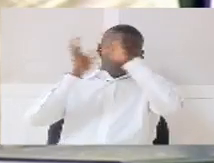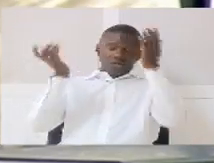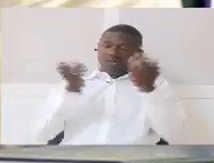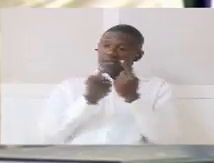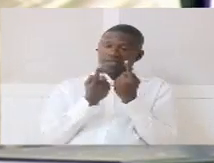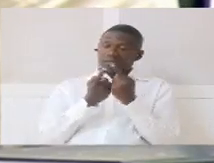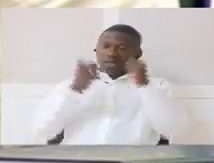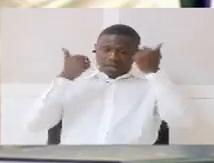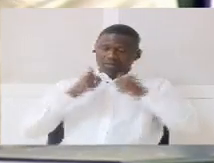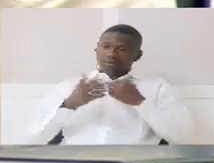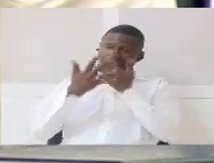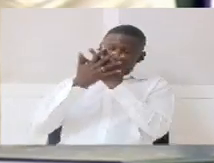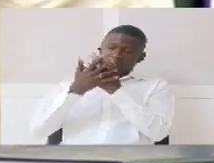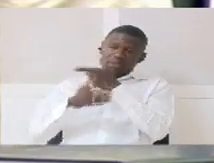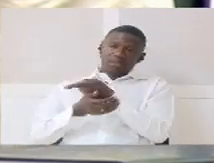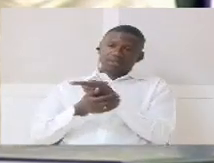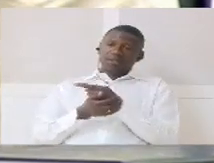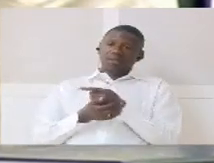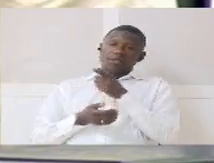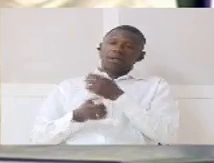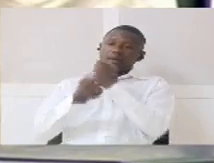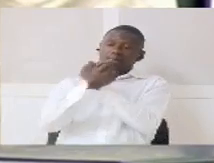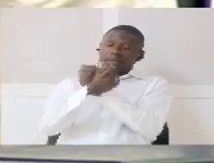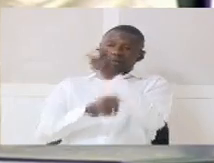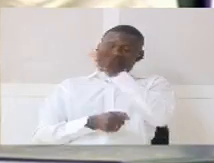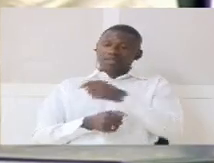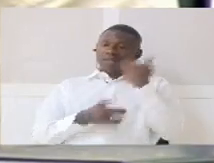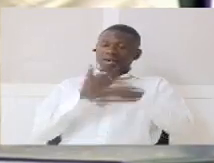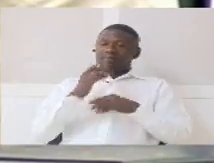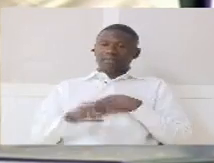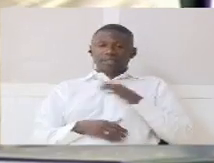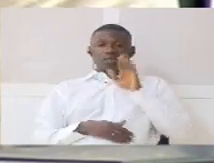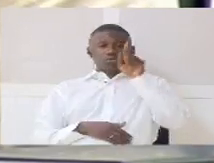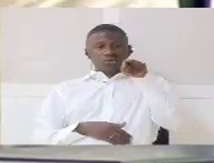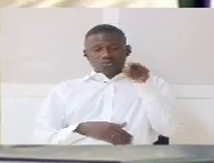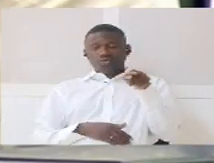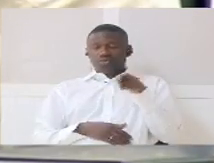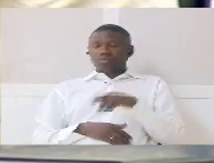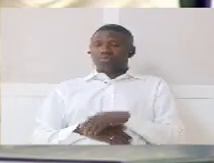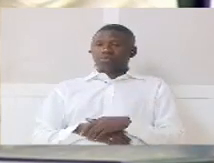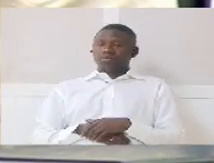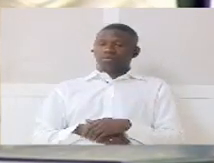things that happened in the prisons. Prisoners never said Mr. So and so or